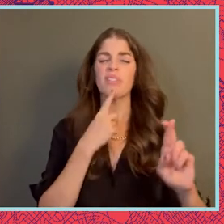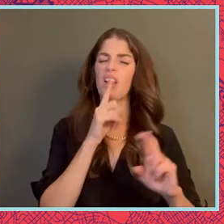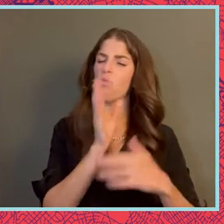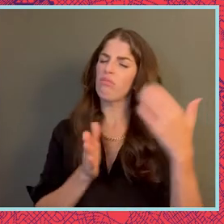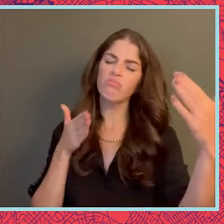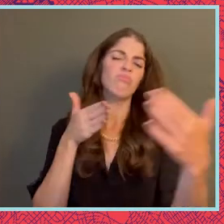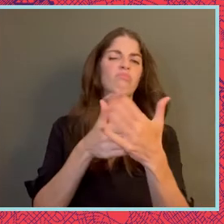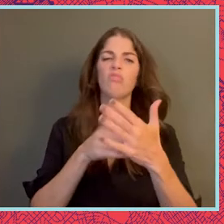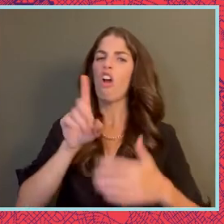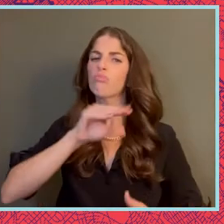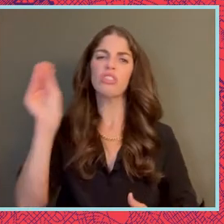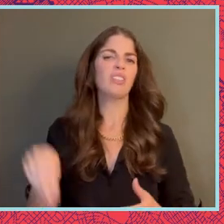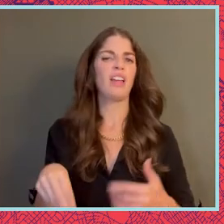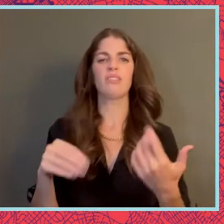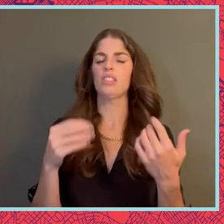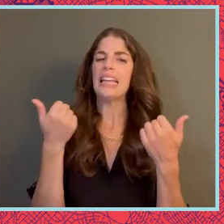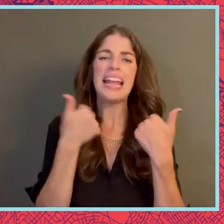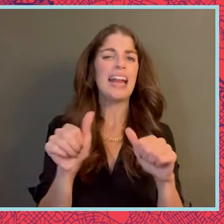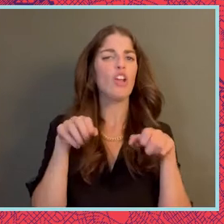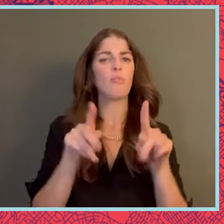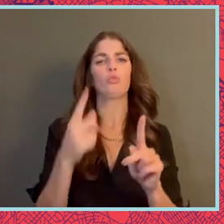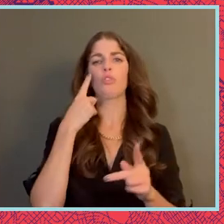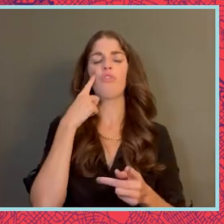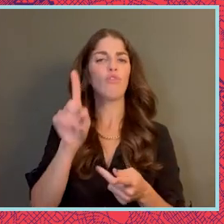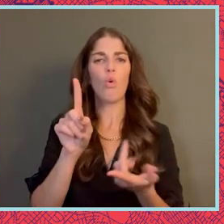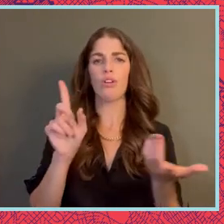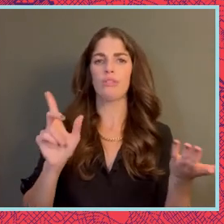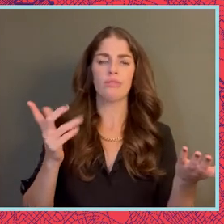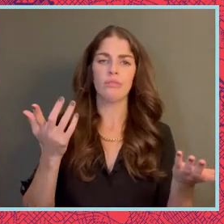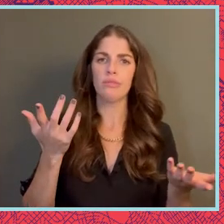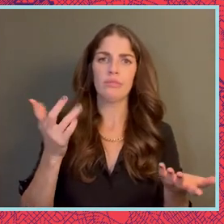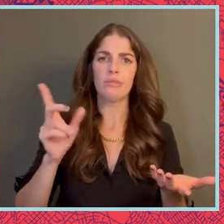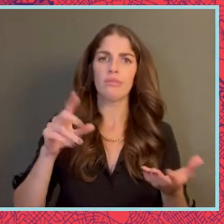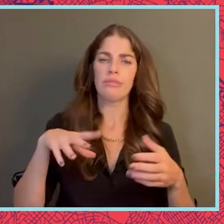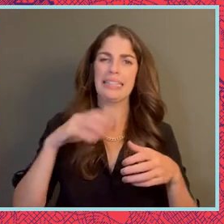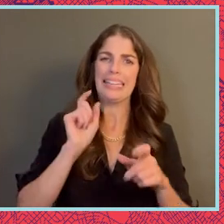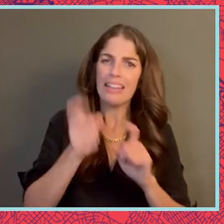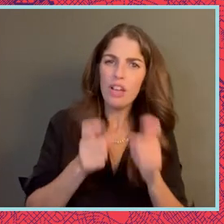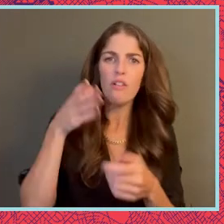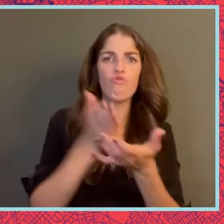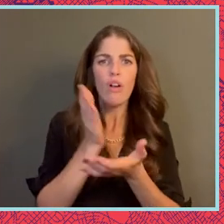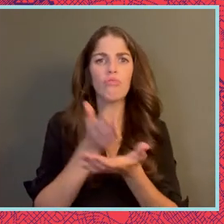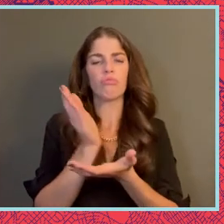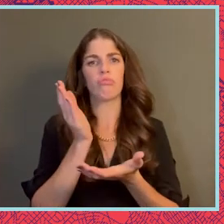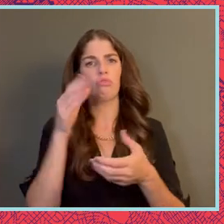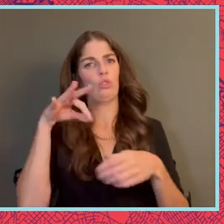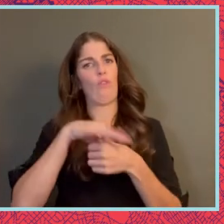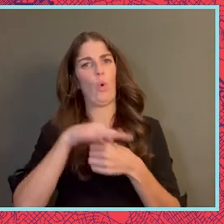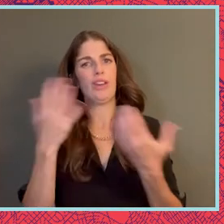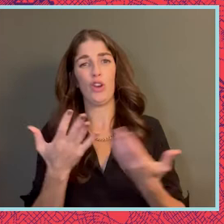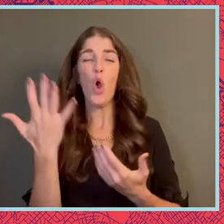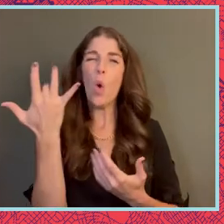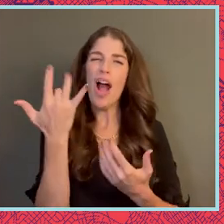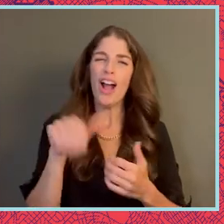a vote in Congress. And that's because new right activists, people like Phyllis Schlafly and Pat Buchanan and Ronald Reagan, take over the